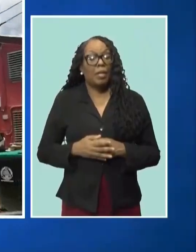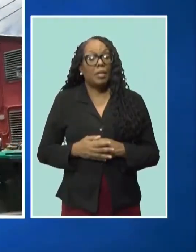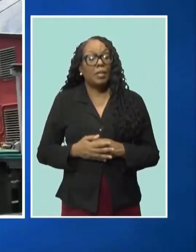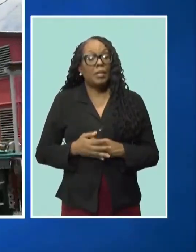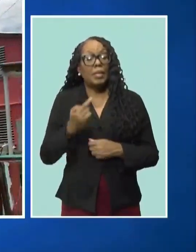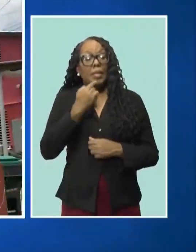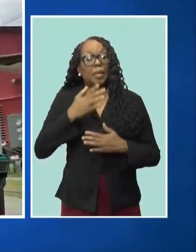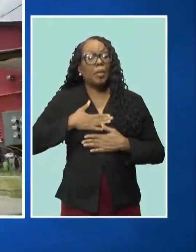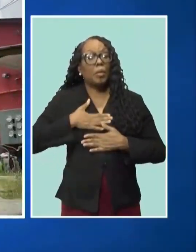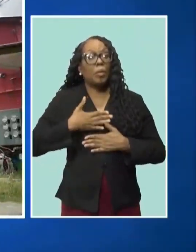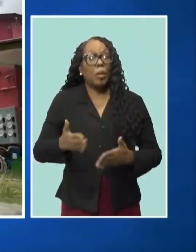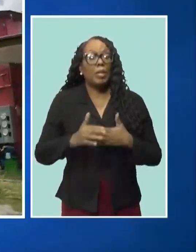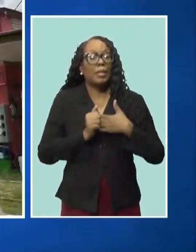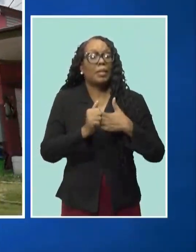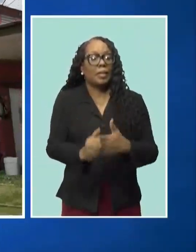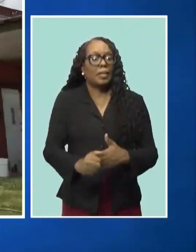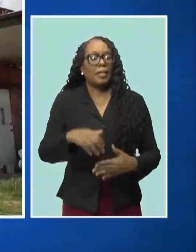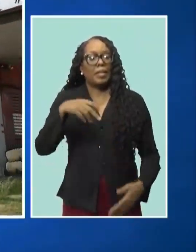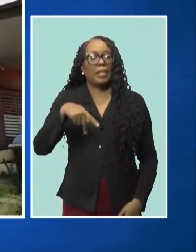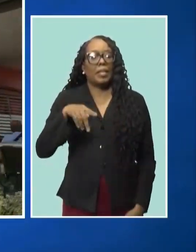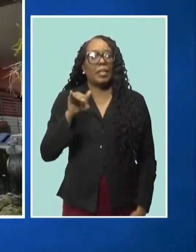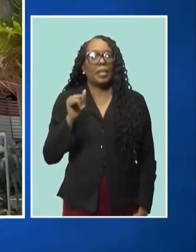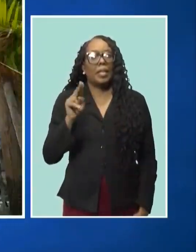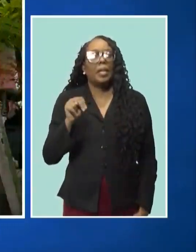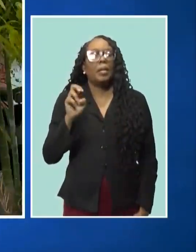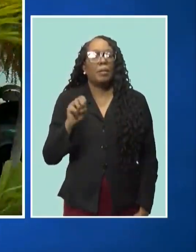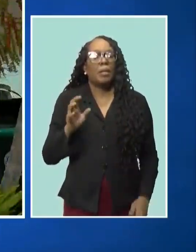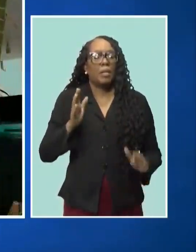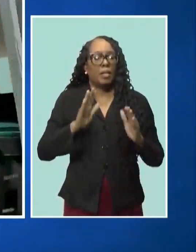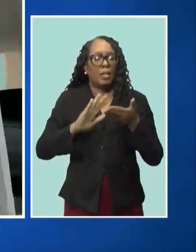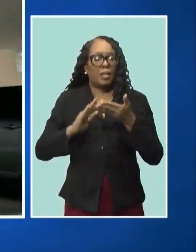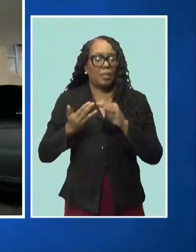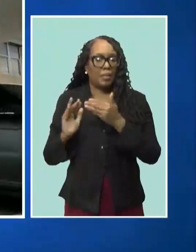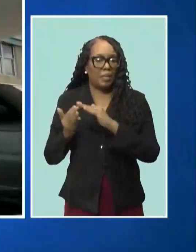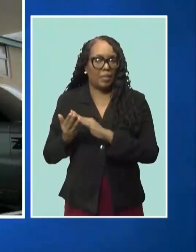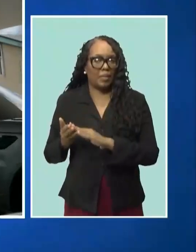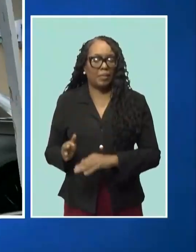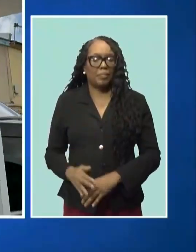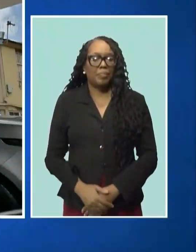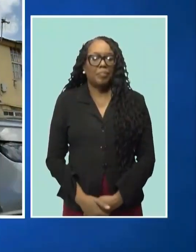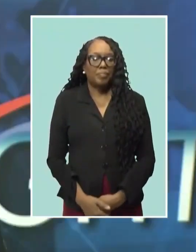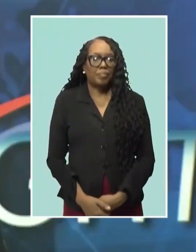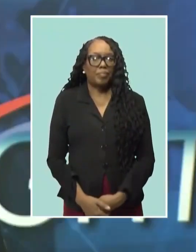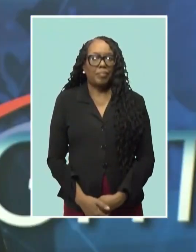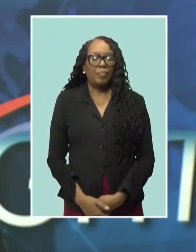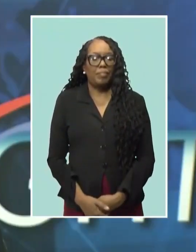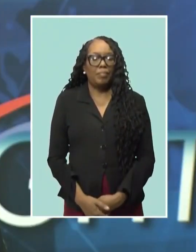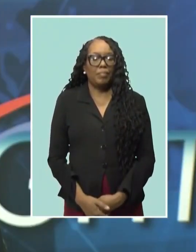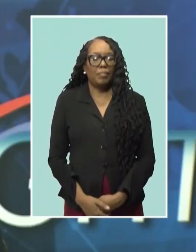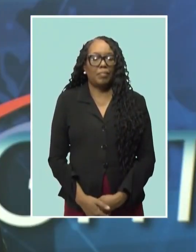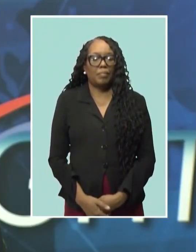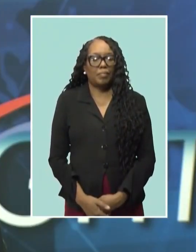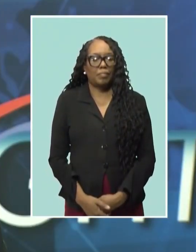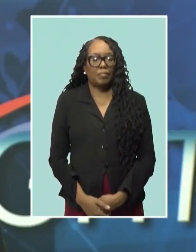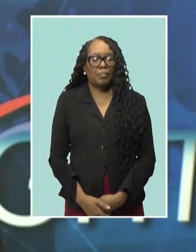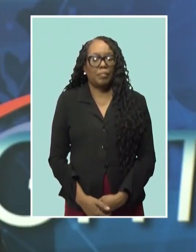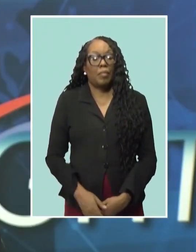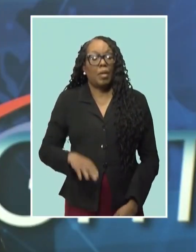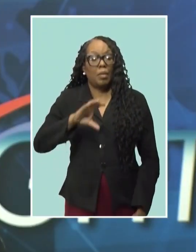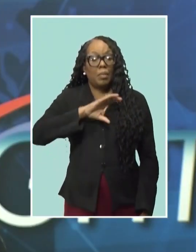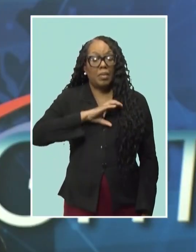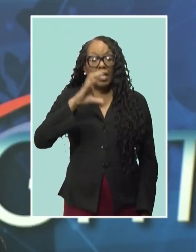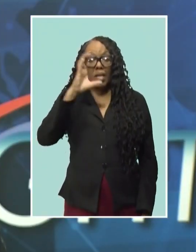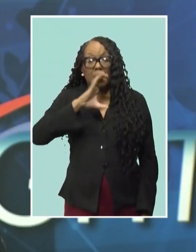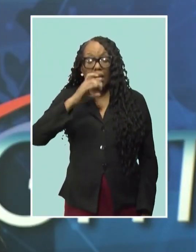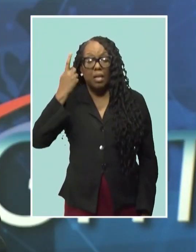Pine community back on track. Trevor Thorpe, CBC News. 2 men have been added to the police